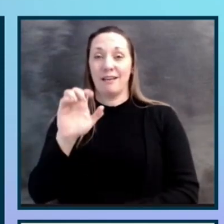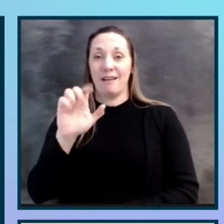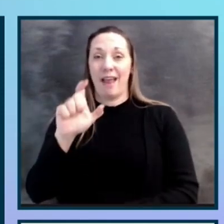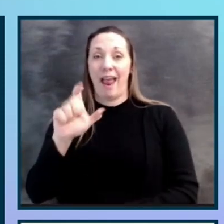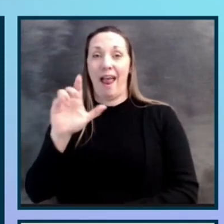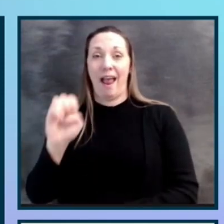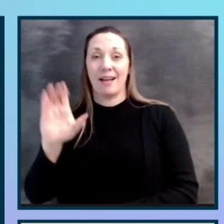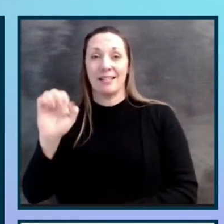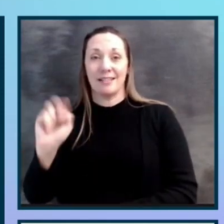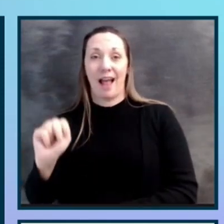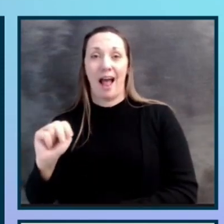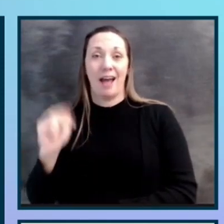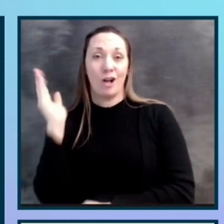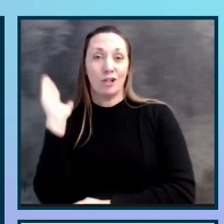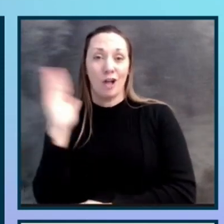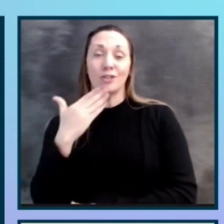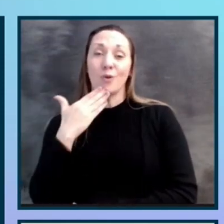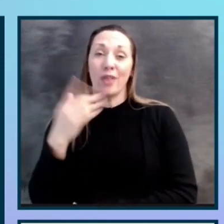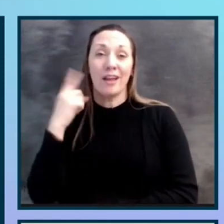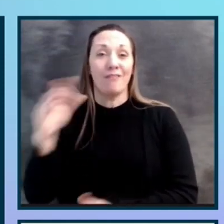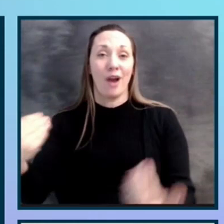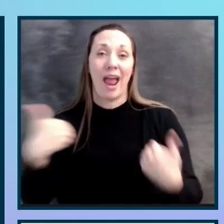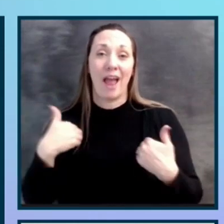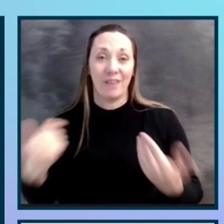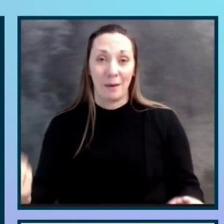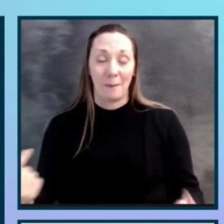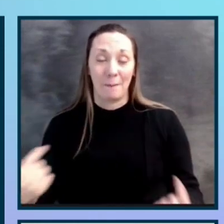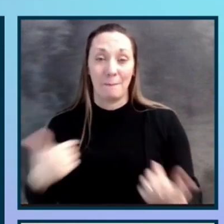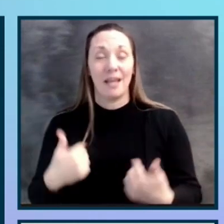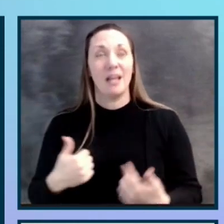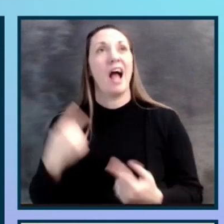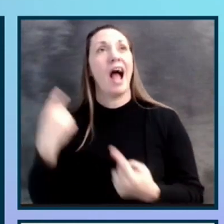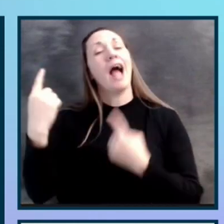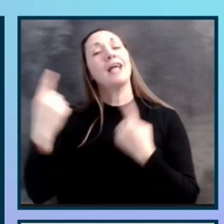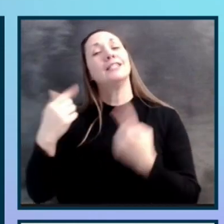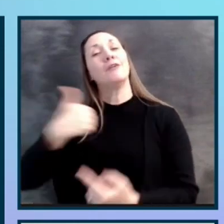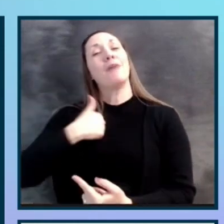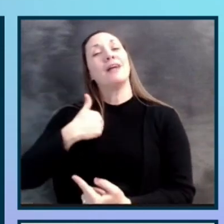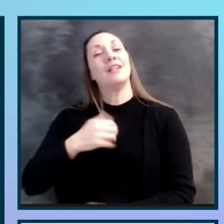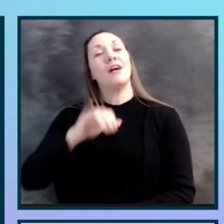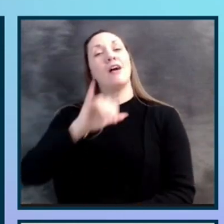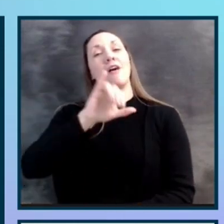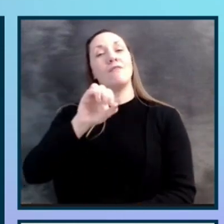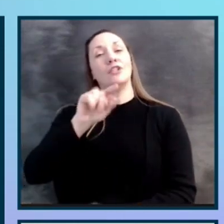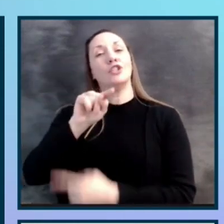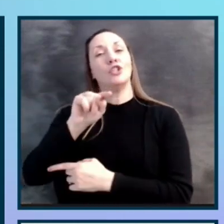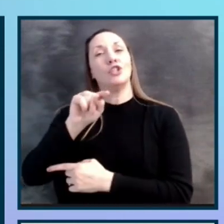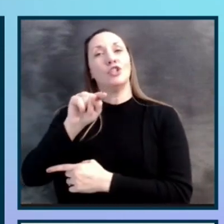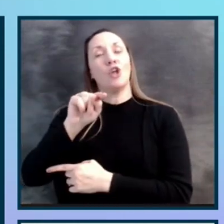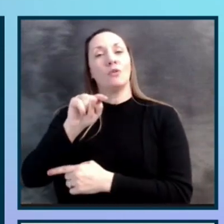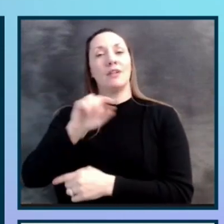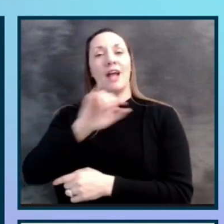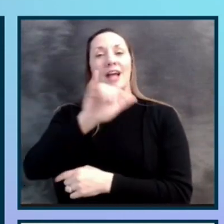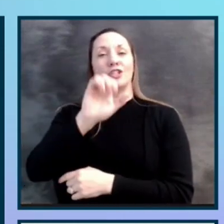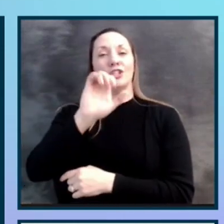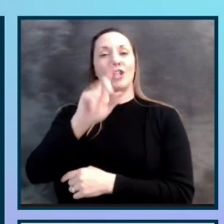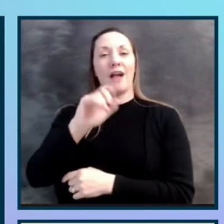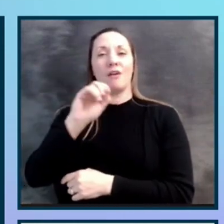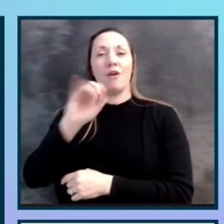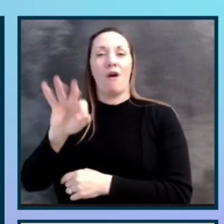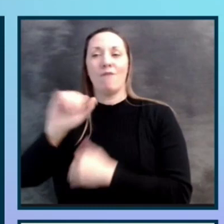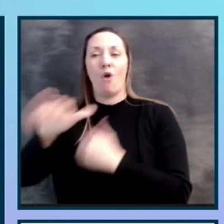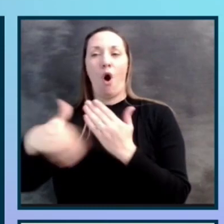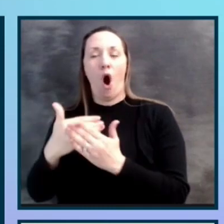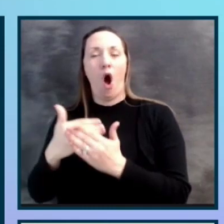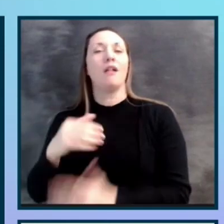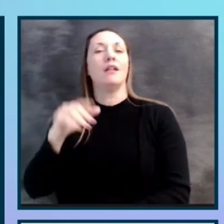much for having me. I consider myself a jote, a jack of all trades, and